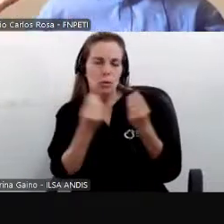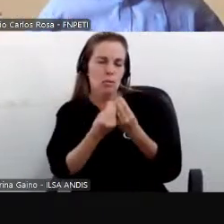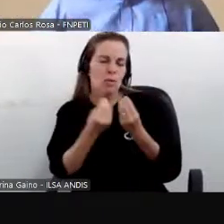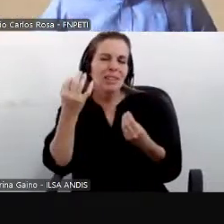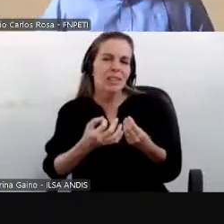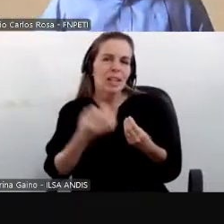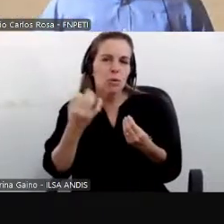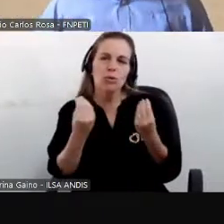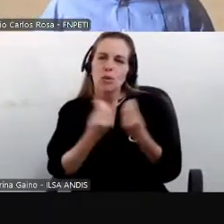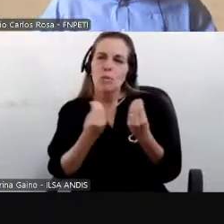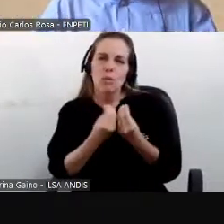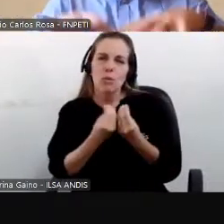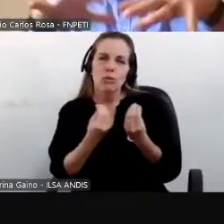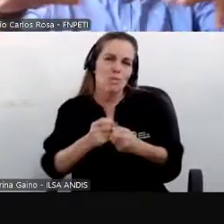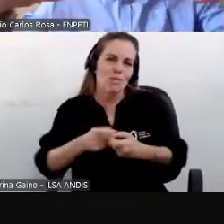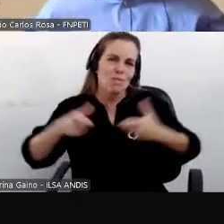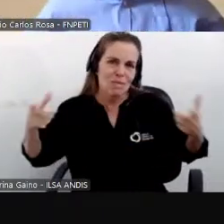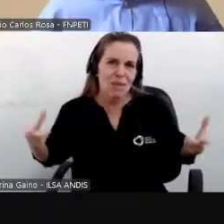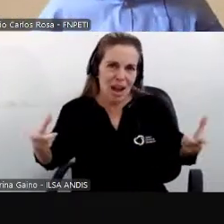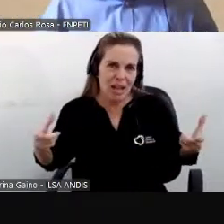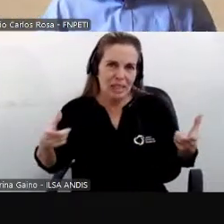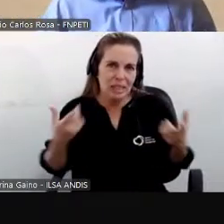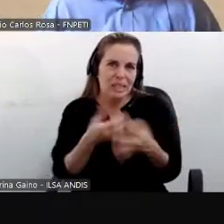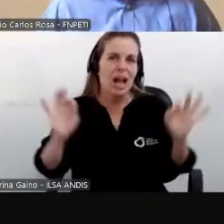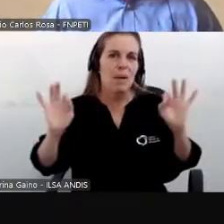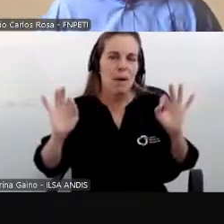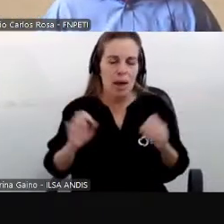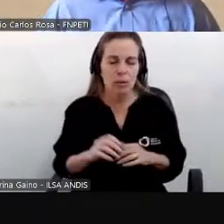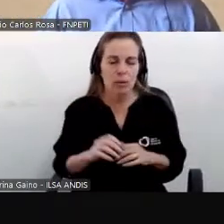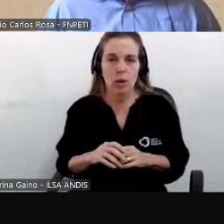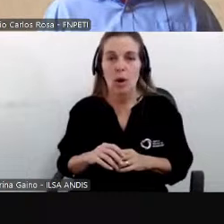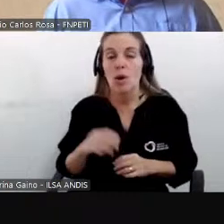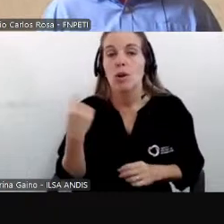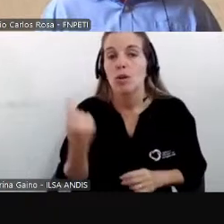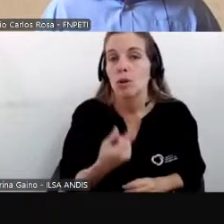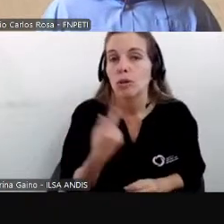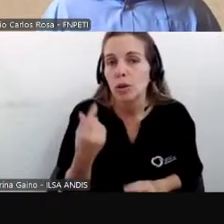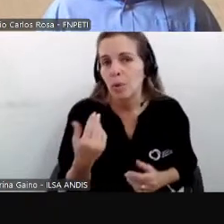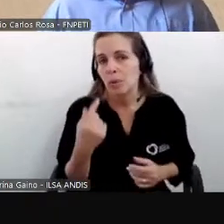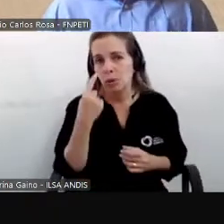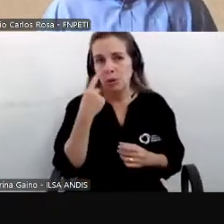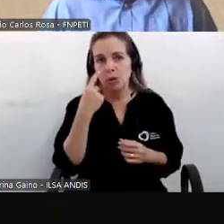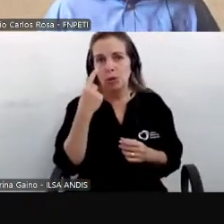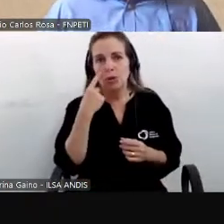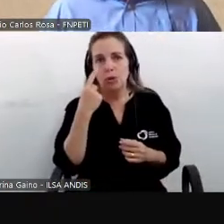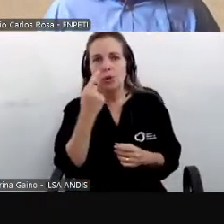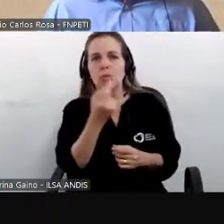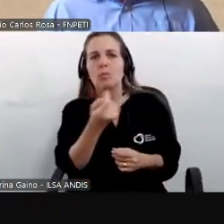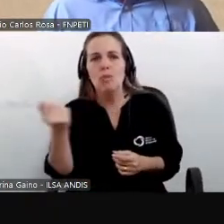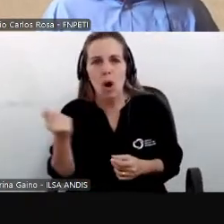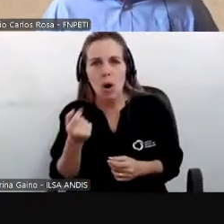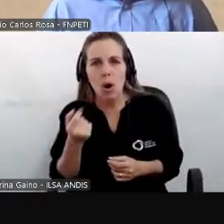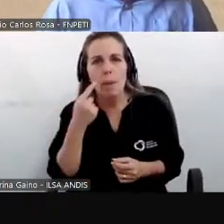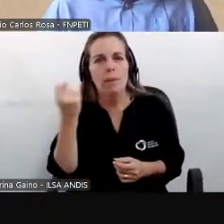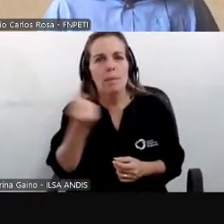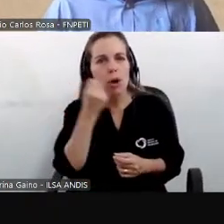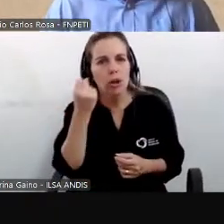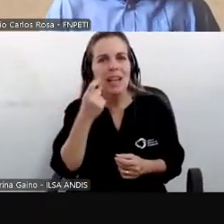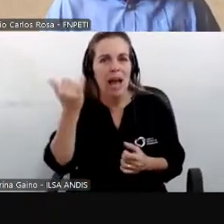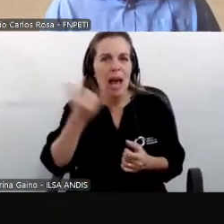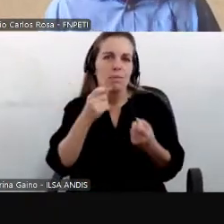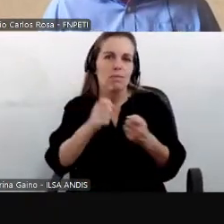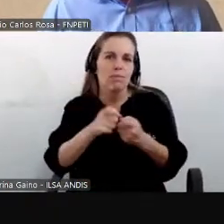are the ones that are above sea level. I mean, the tip of the iceberg, because under the tip of the iceberg, there's a